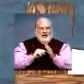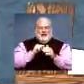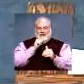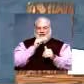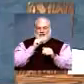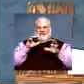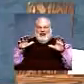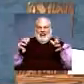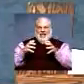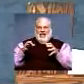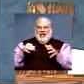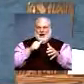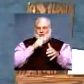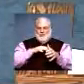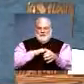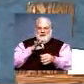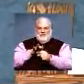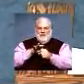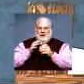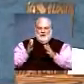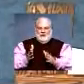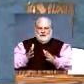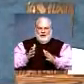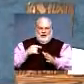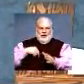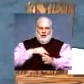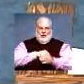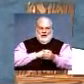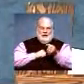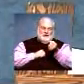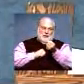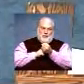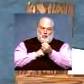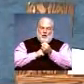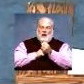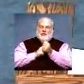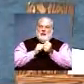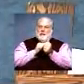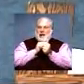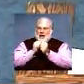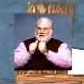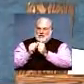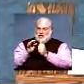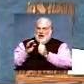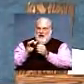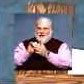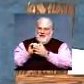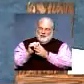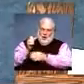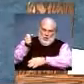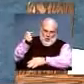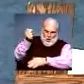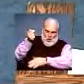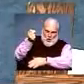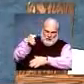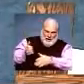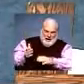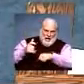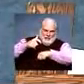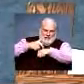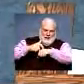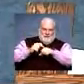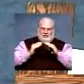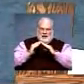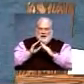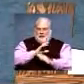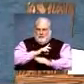Women Voters. We support passage of the proposed moratorium because it will give time for City